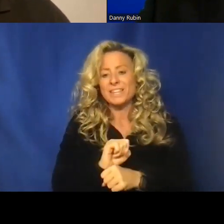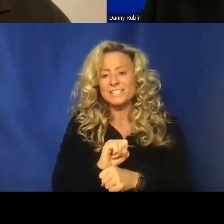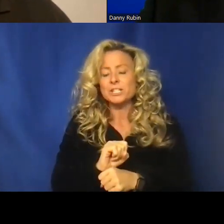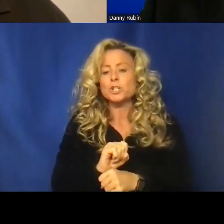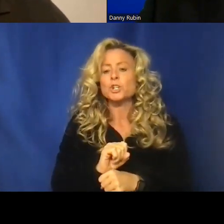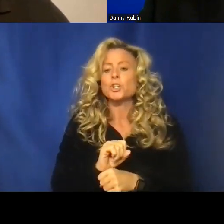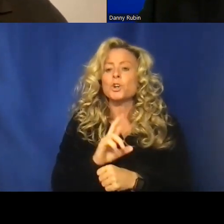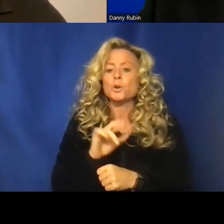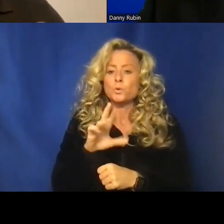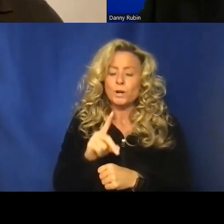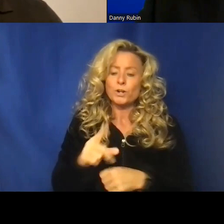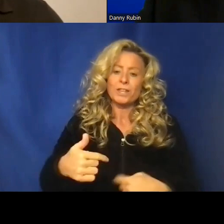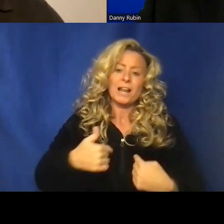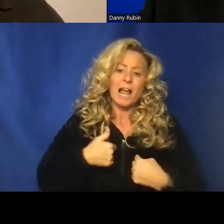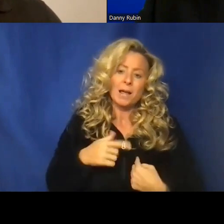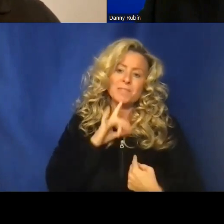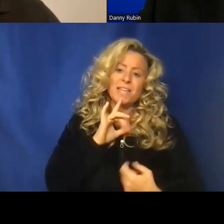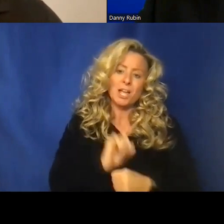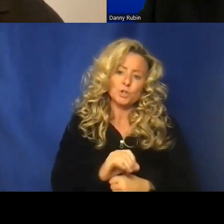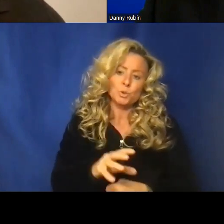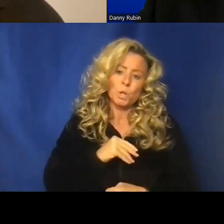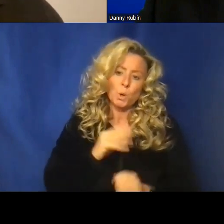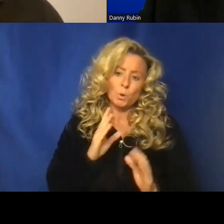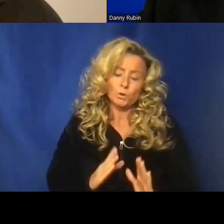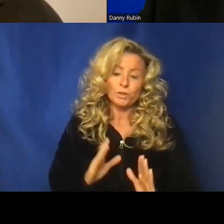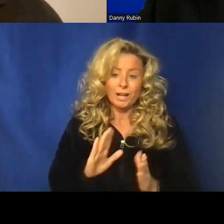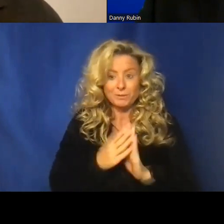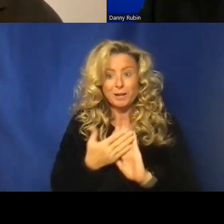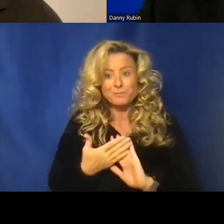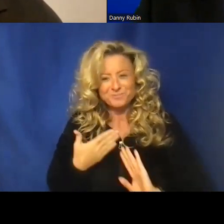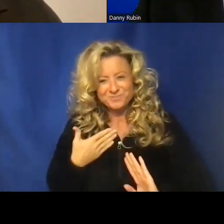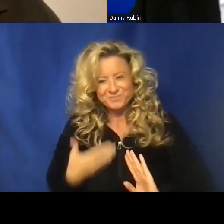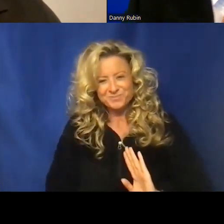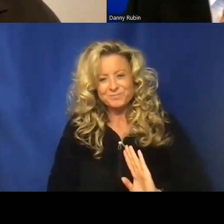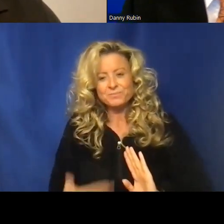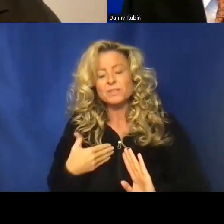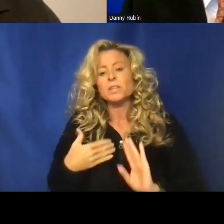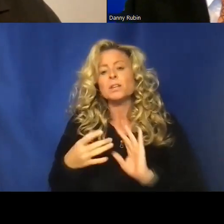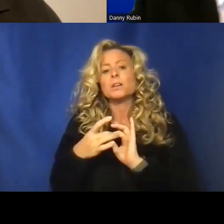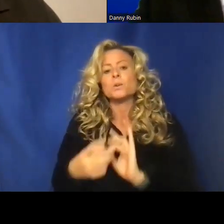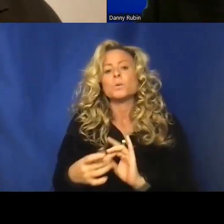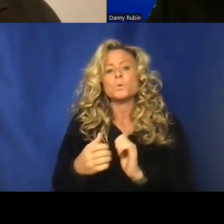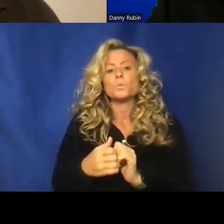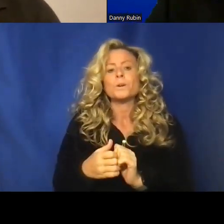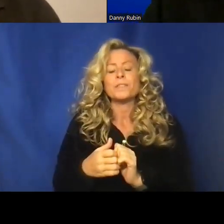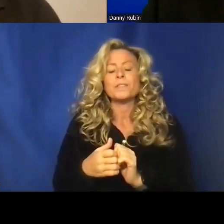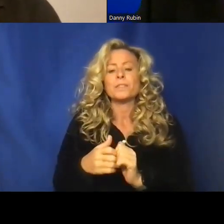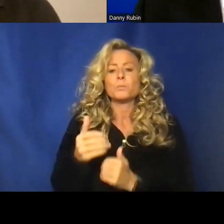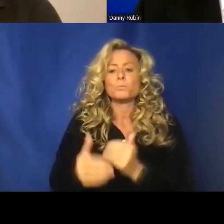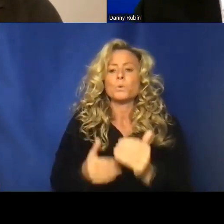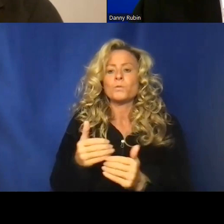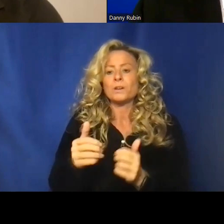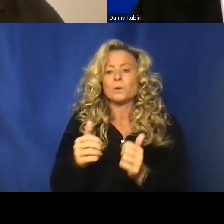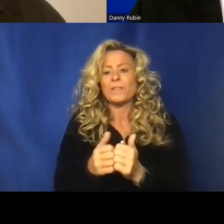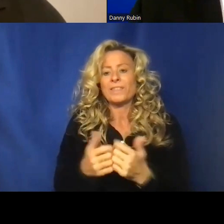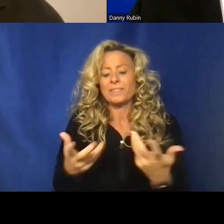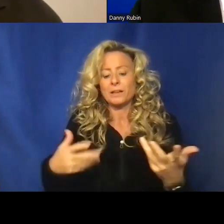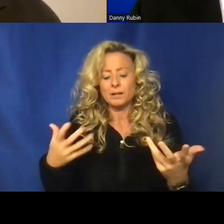know that you're the actual owner of the card that you claim to be. In terms of moving things into